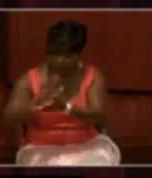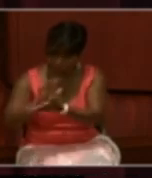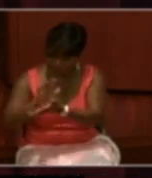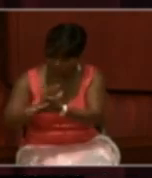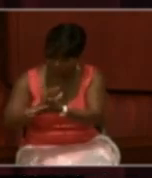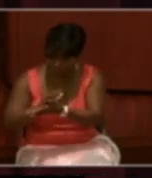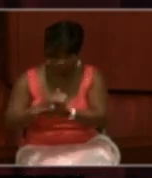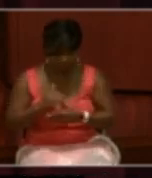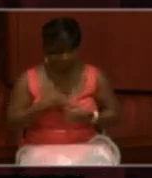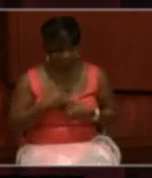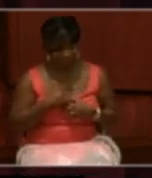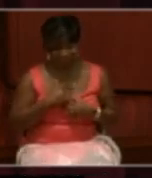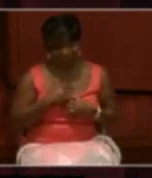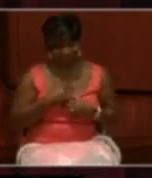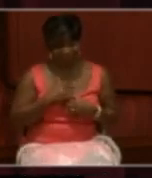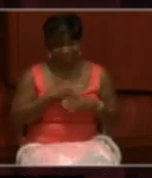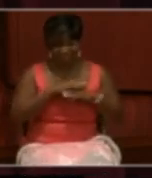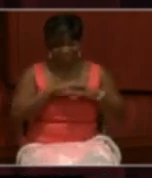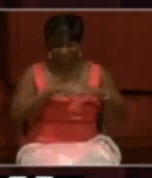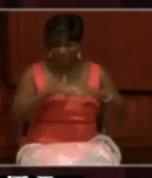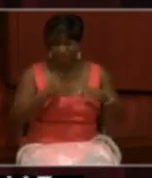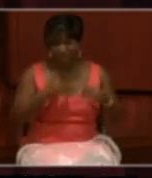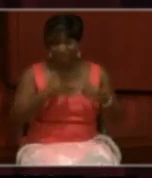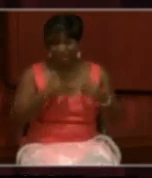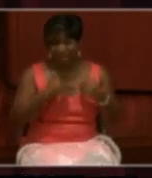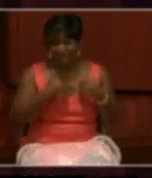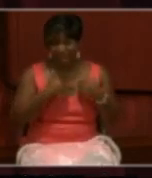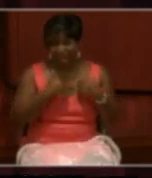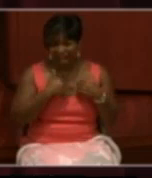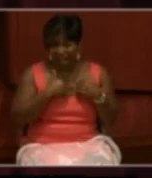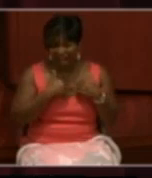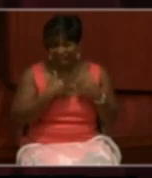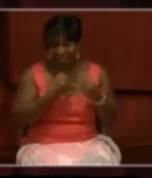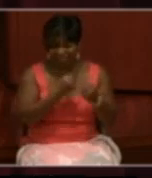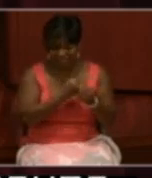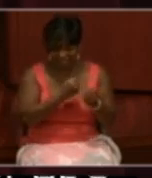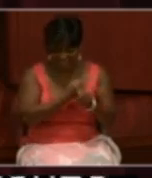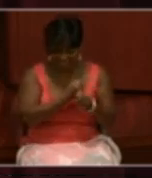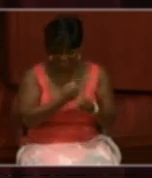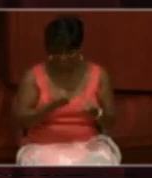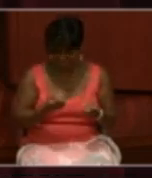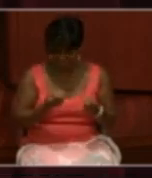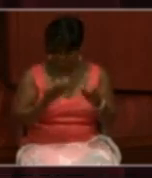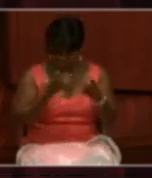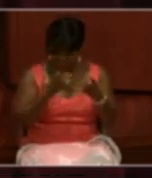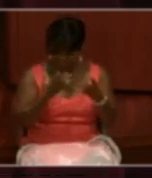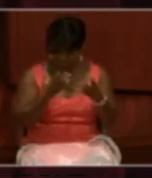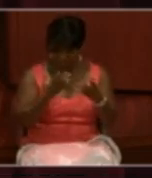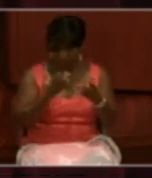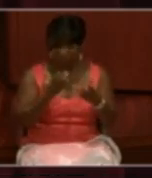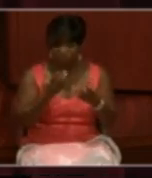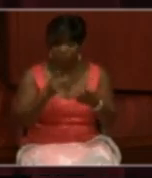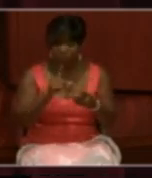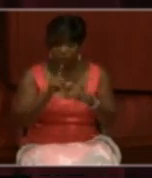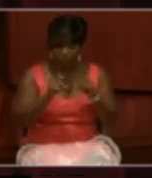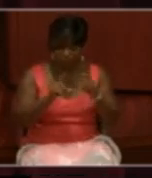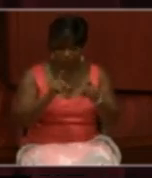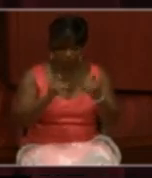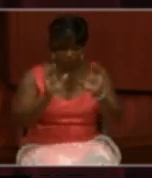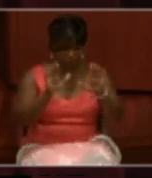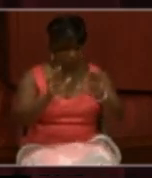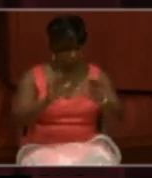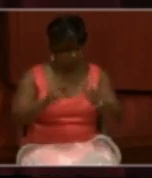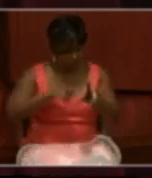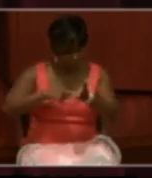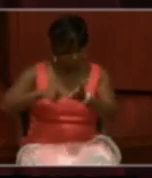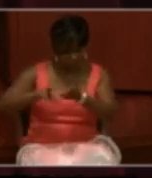Again, I don't have any and many of these questions are, you know, really great research topics. That's